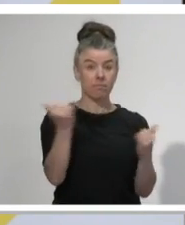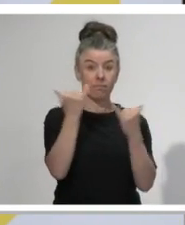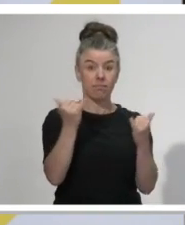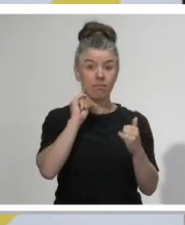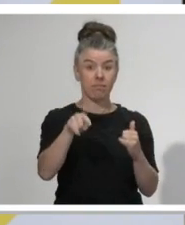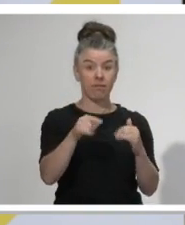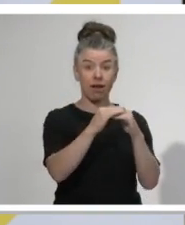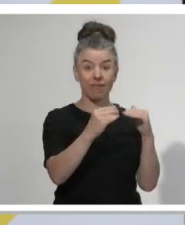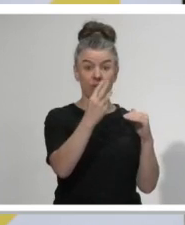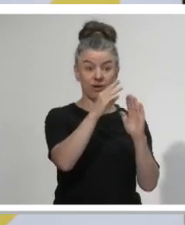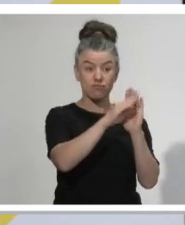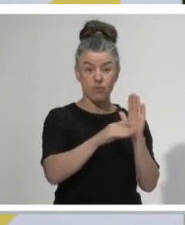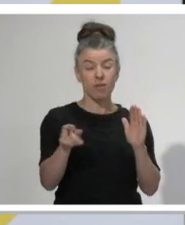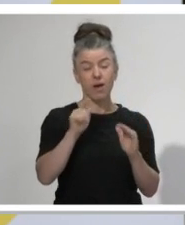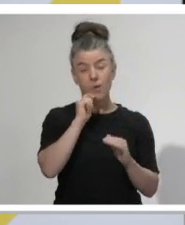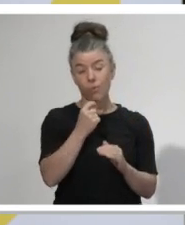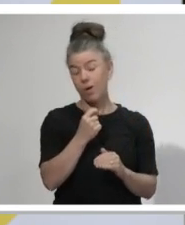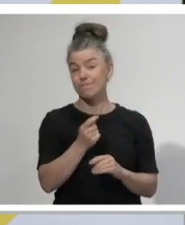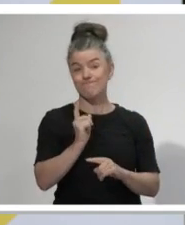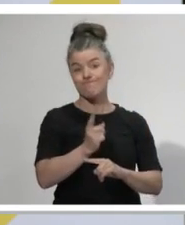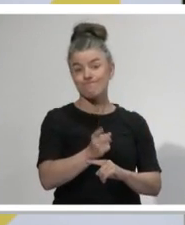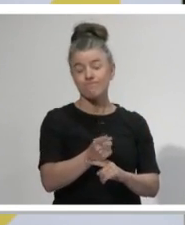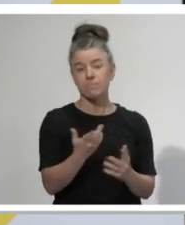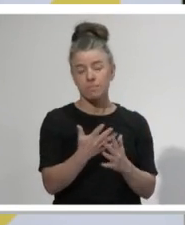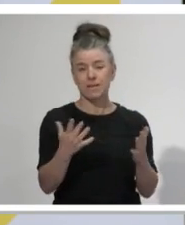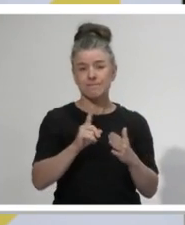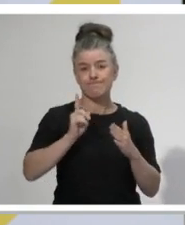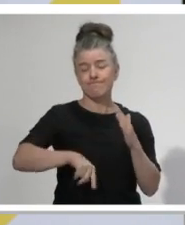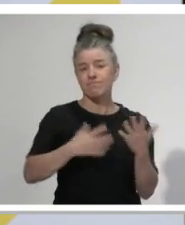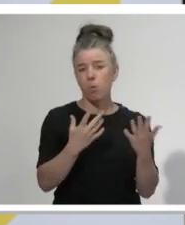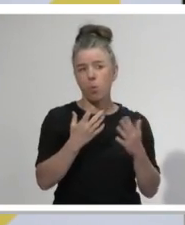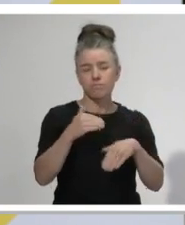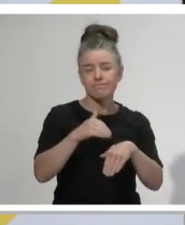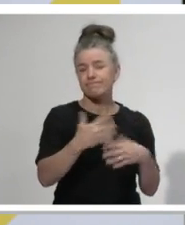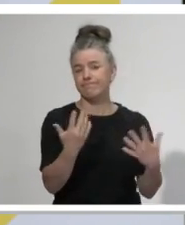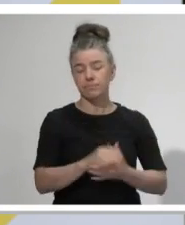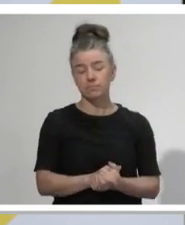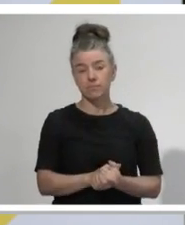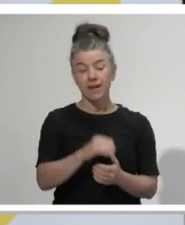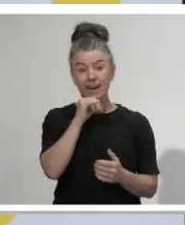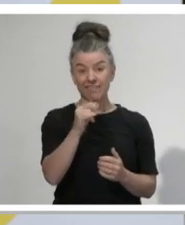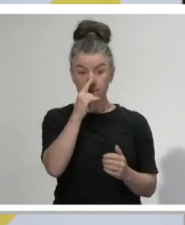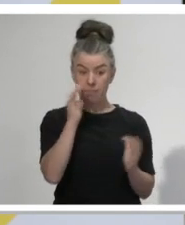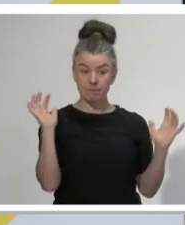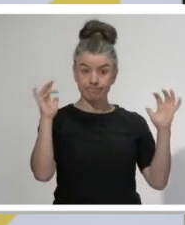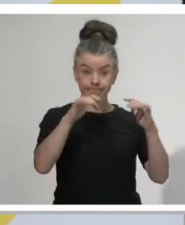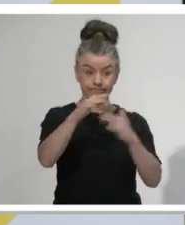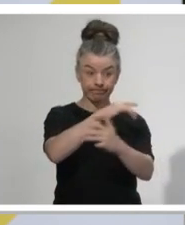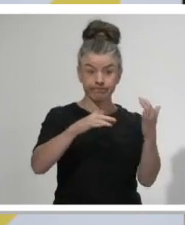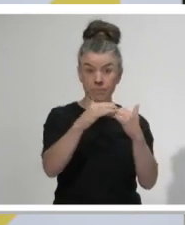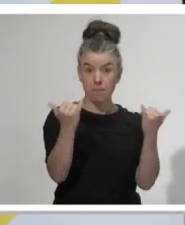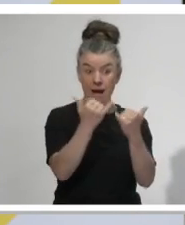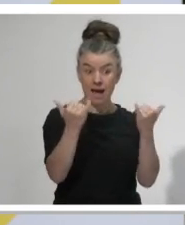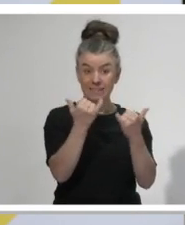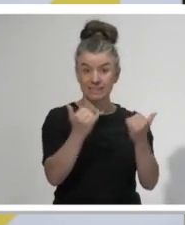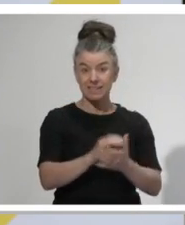as part of their Level 3 enforcement activity this weekend. We know that events where there have been gatherings such as parties